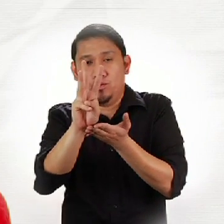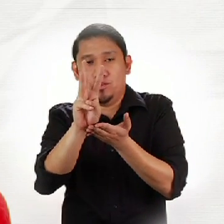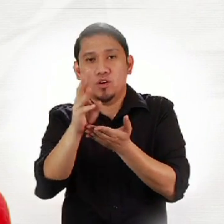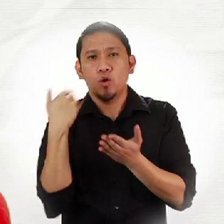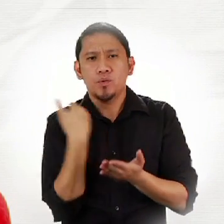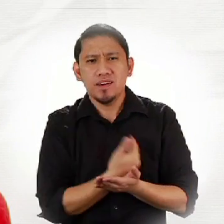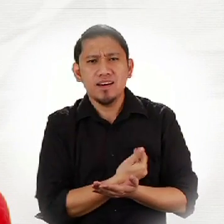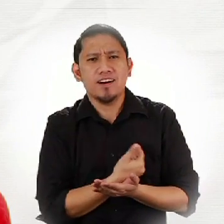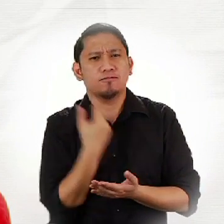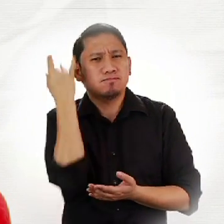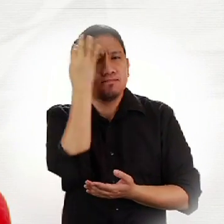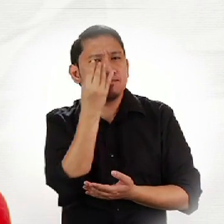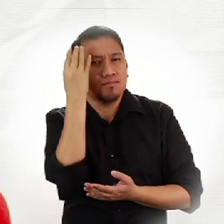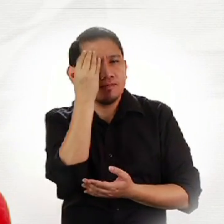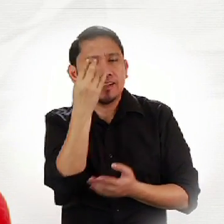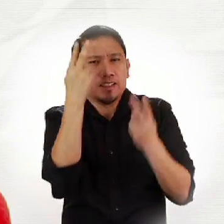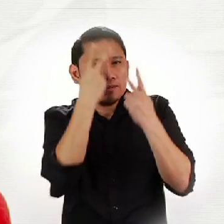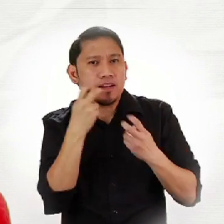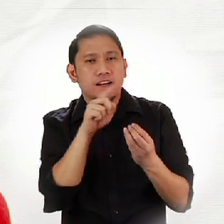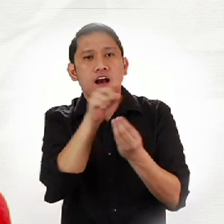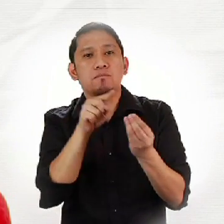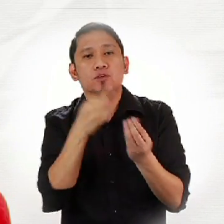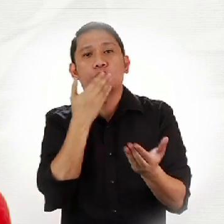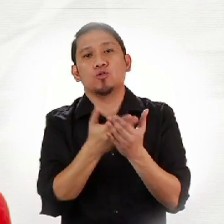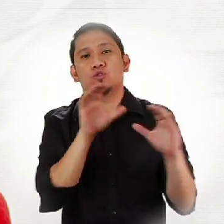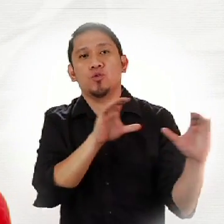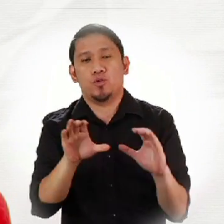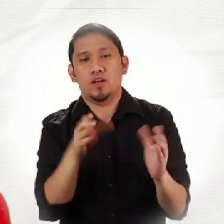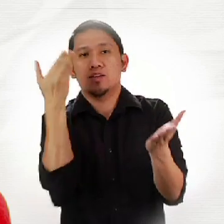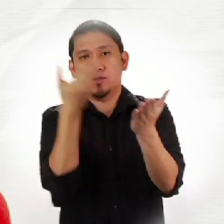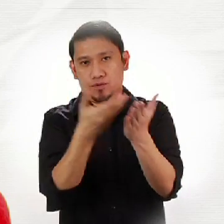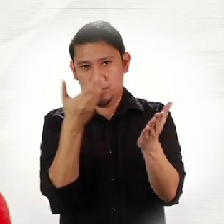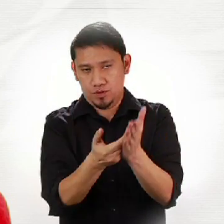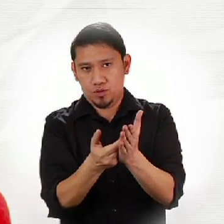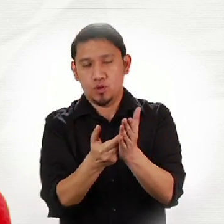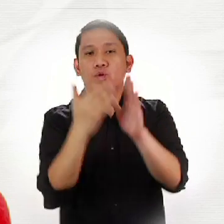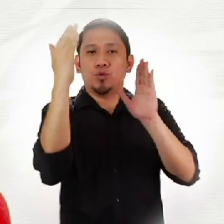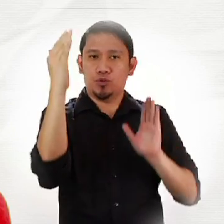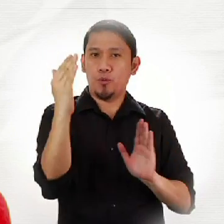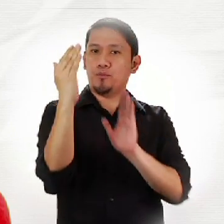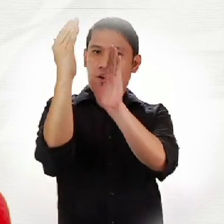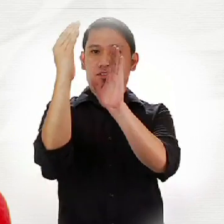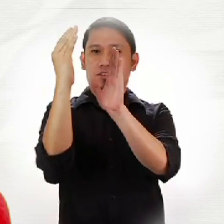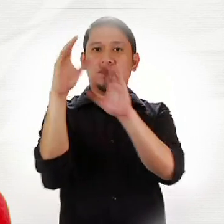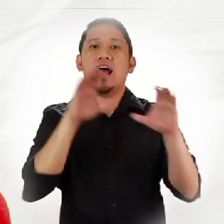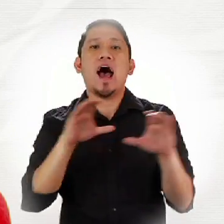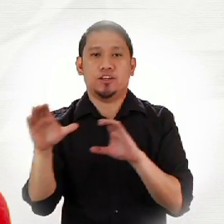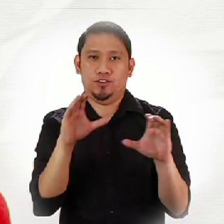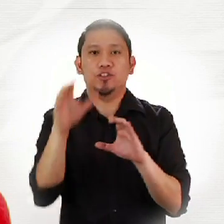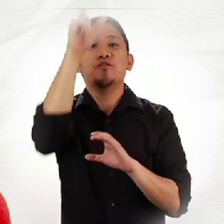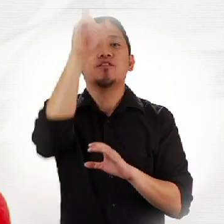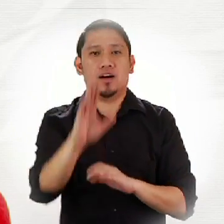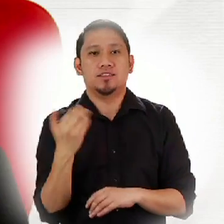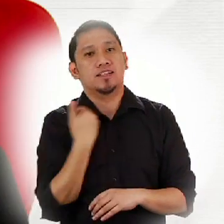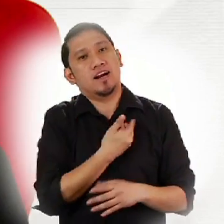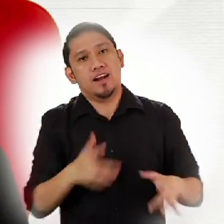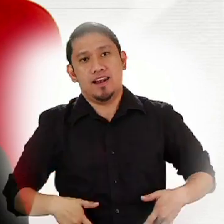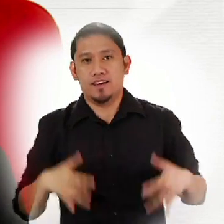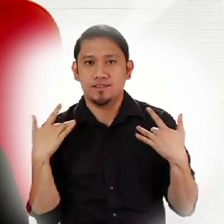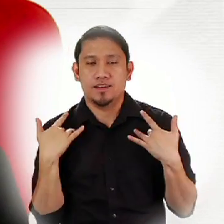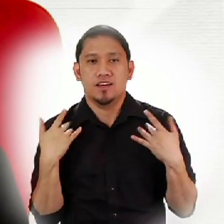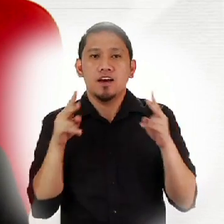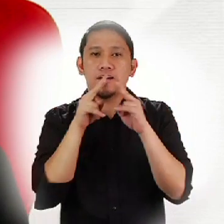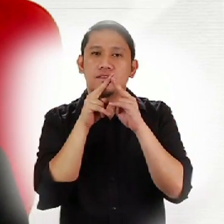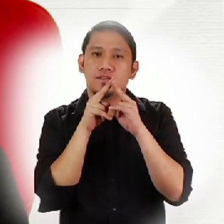on good deeds or good works as a testimony to the presence and action of God in our lives. This